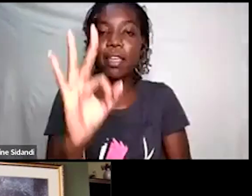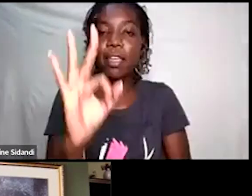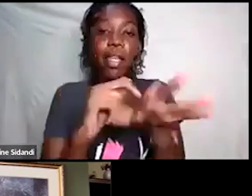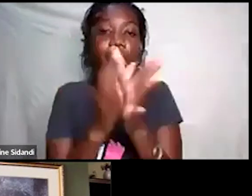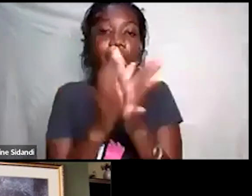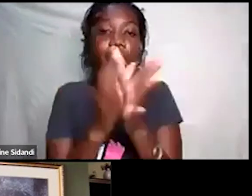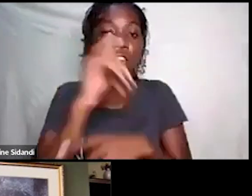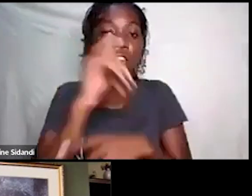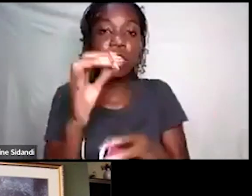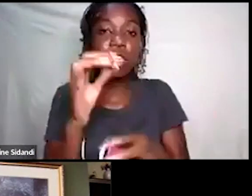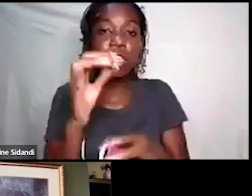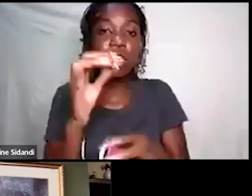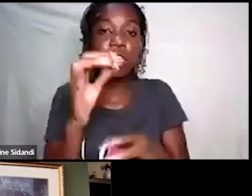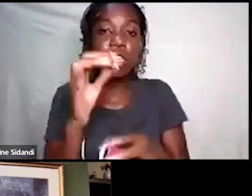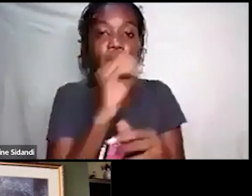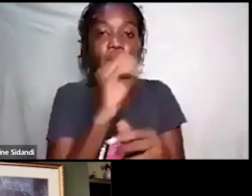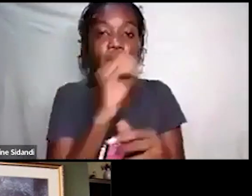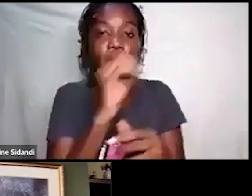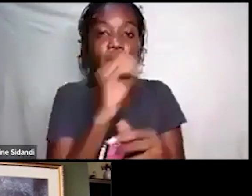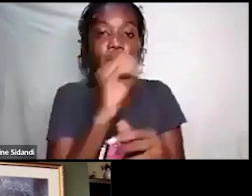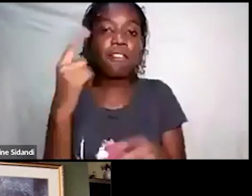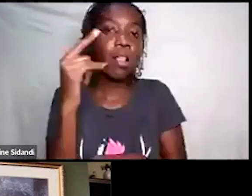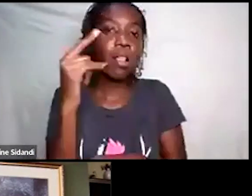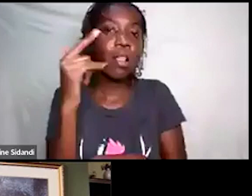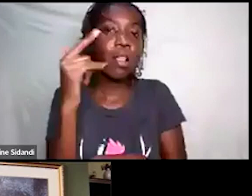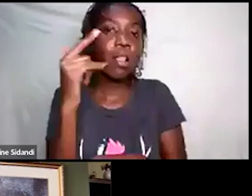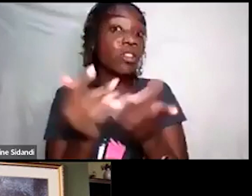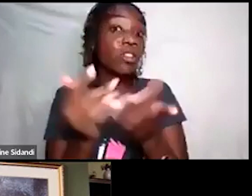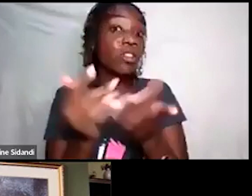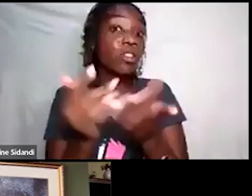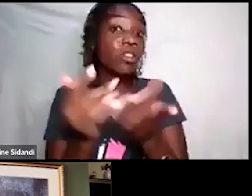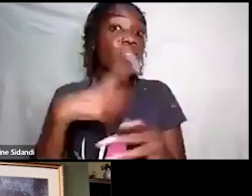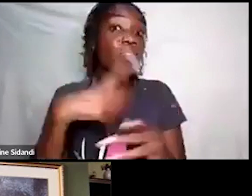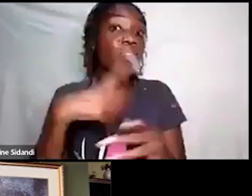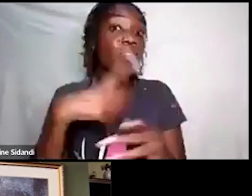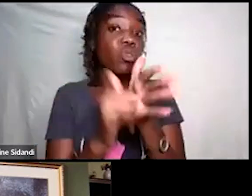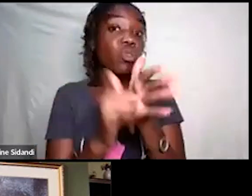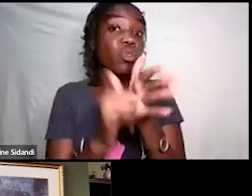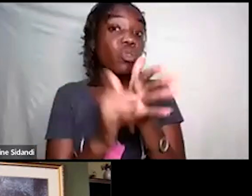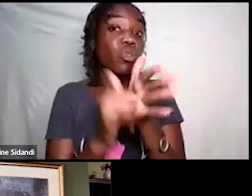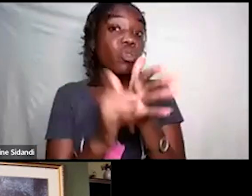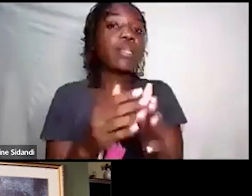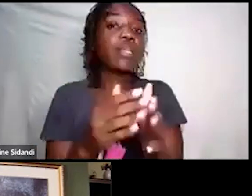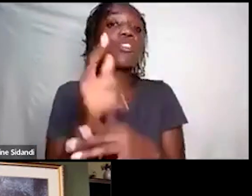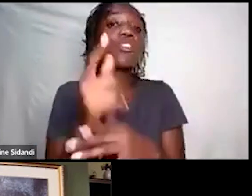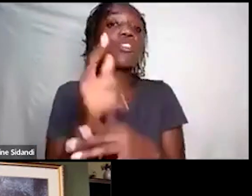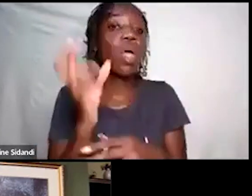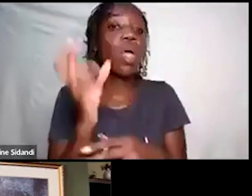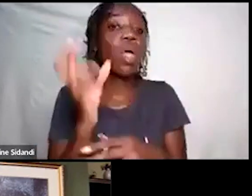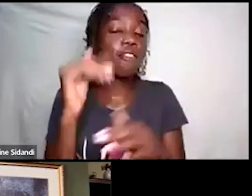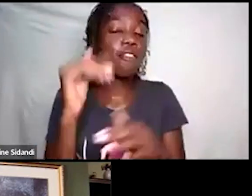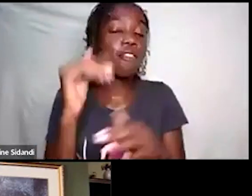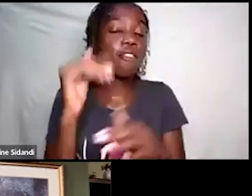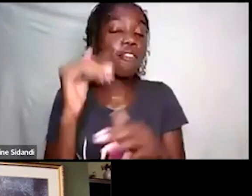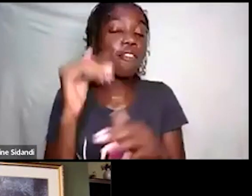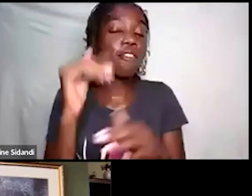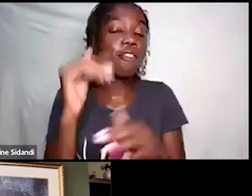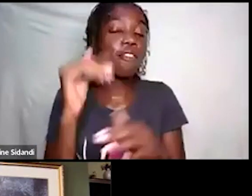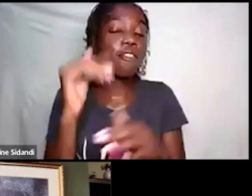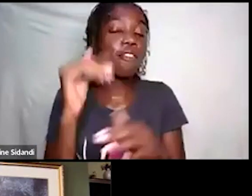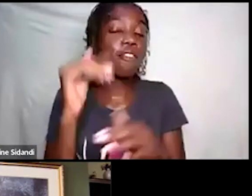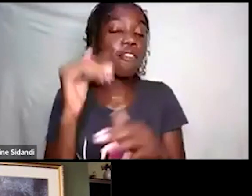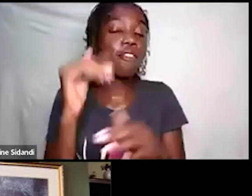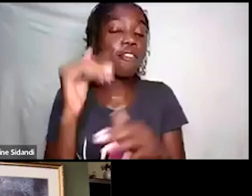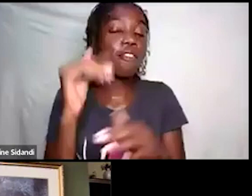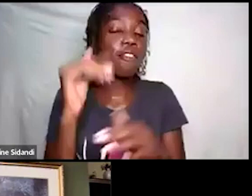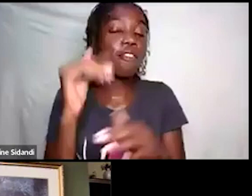missed any of this part of this session, please go to our YouTube channel and subscribe. Follow us on Instagram at Atara Solutions. Like our Facebook page. By the way,